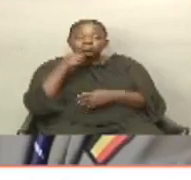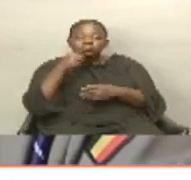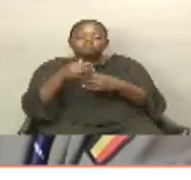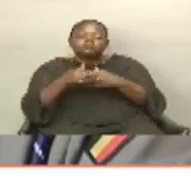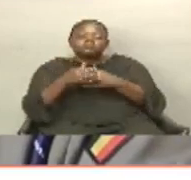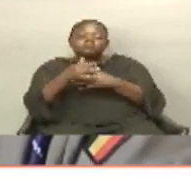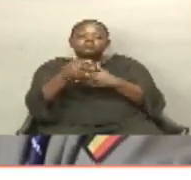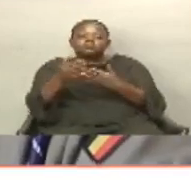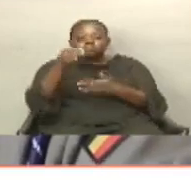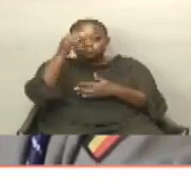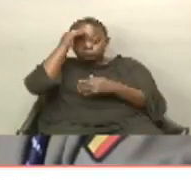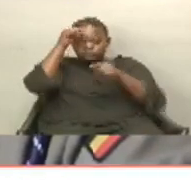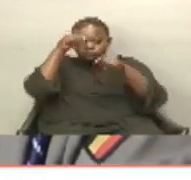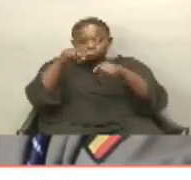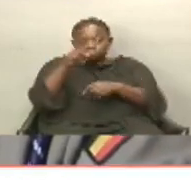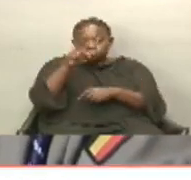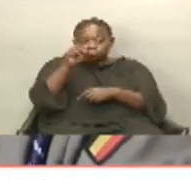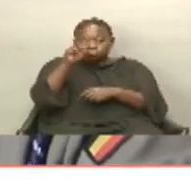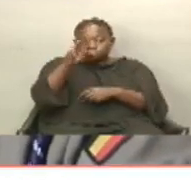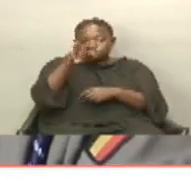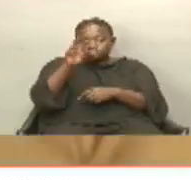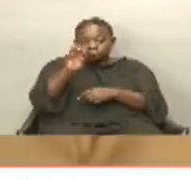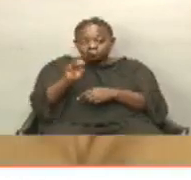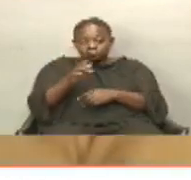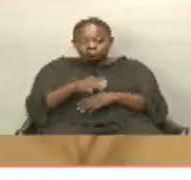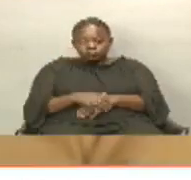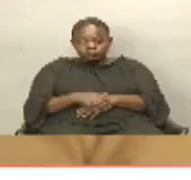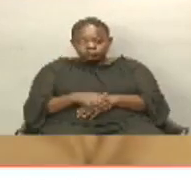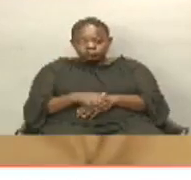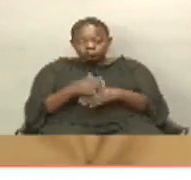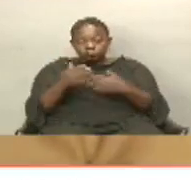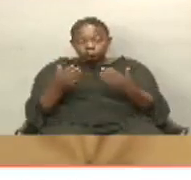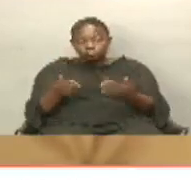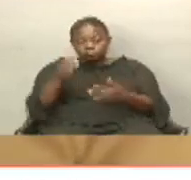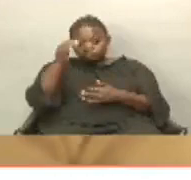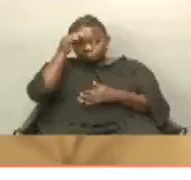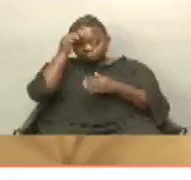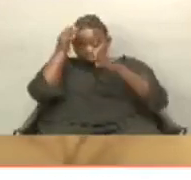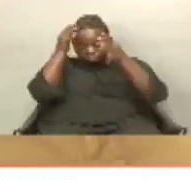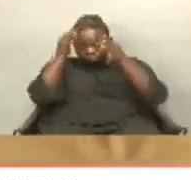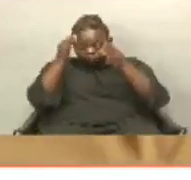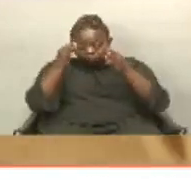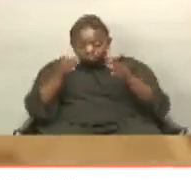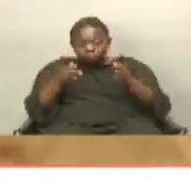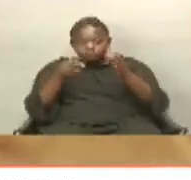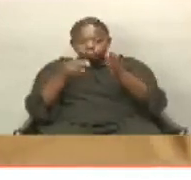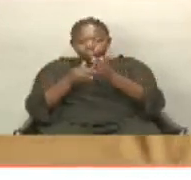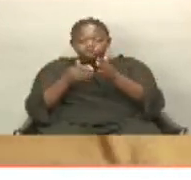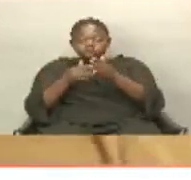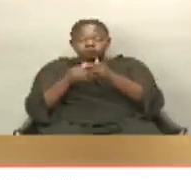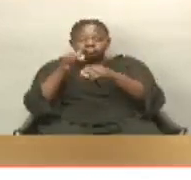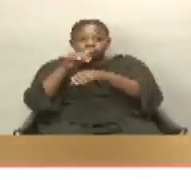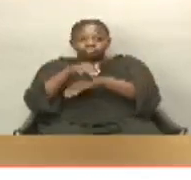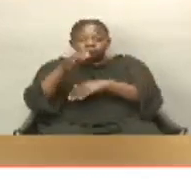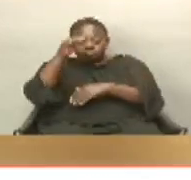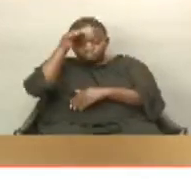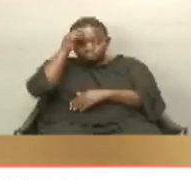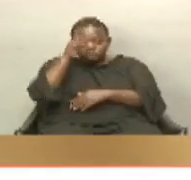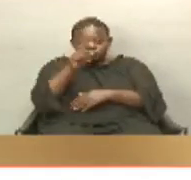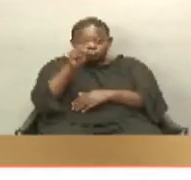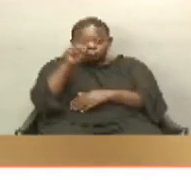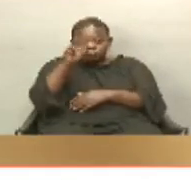yon polisi wane katwe weli mkula kine kwa saganyo. Kwa polisi ye ndeje sase omusango oguweza ku polisi ye